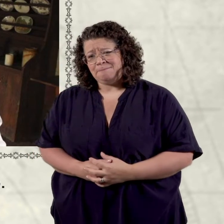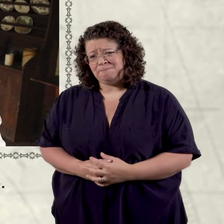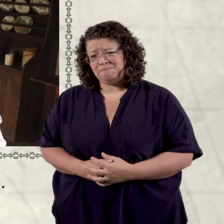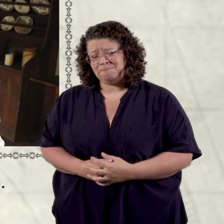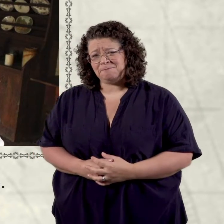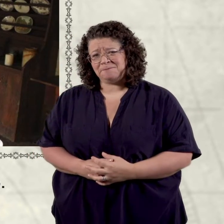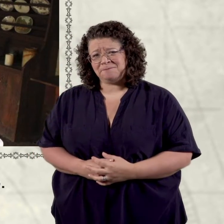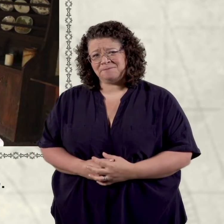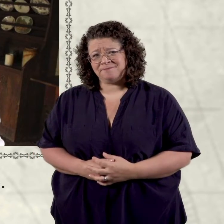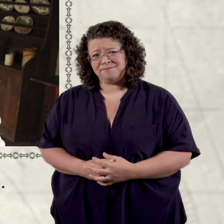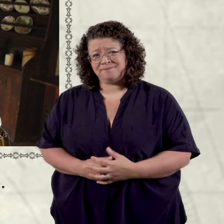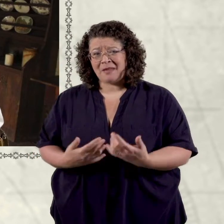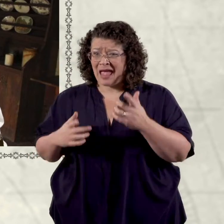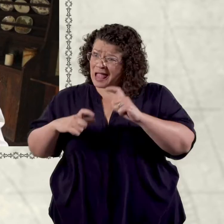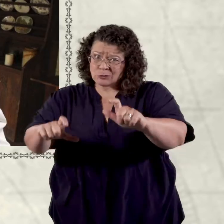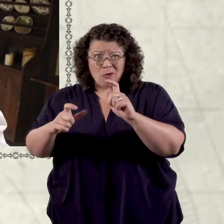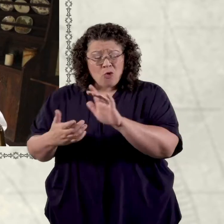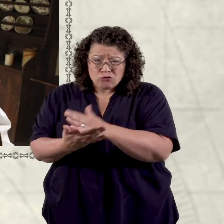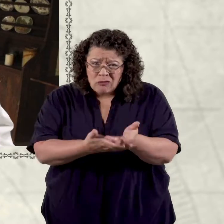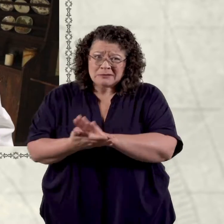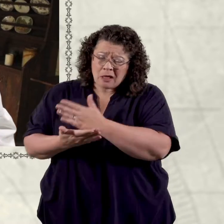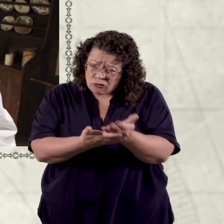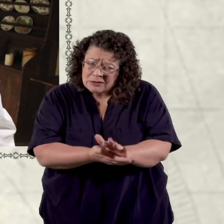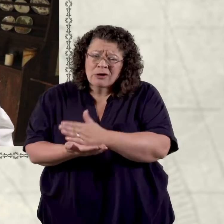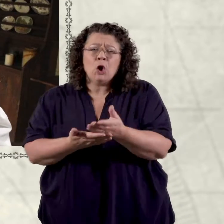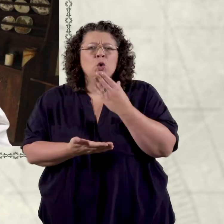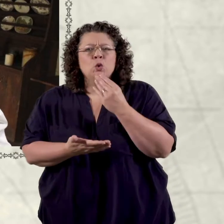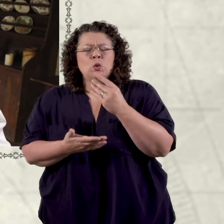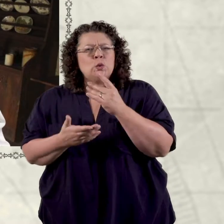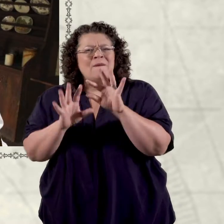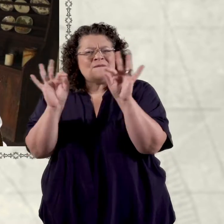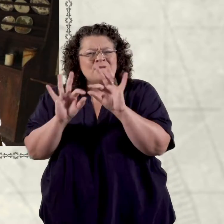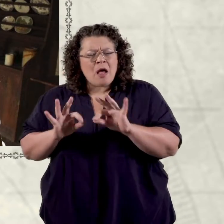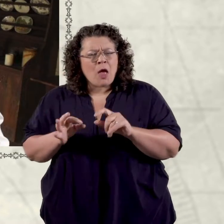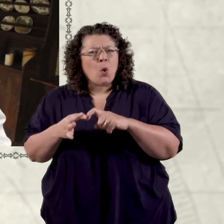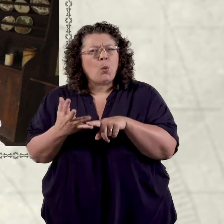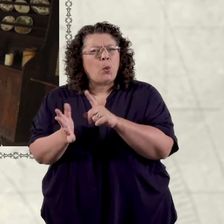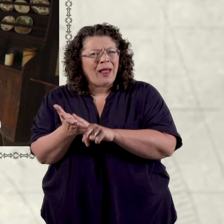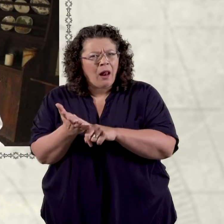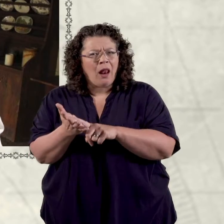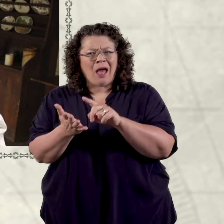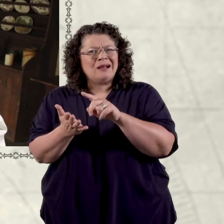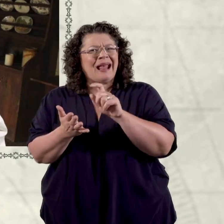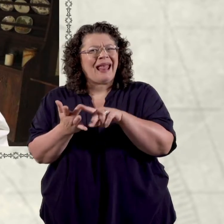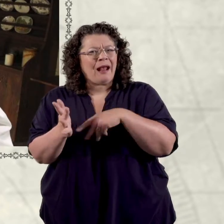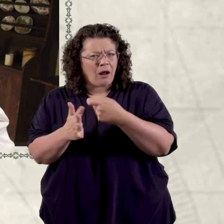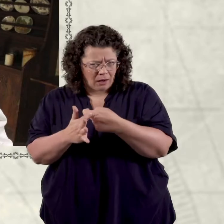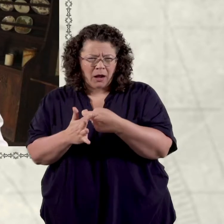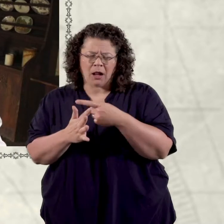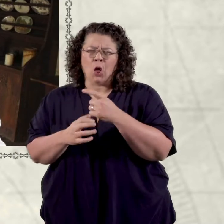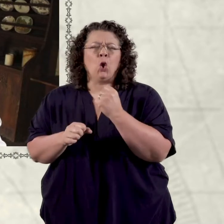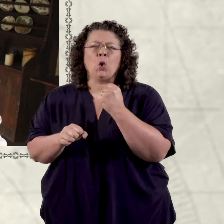on translating, you see. I used a feathered quill and ink. Goose feather was